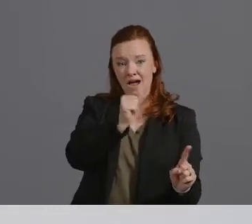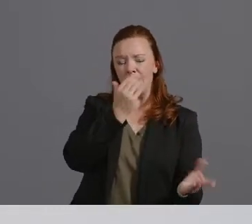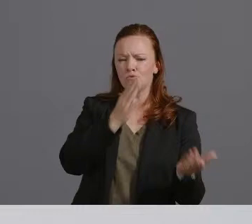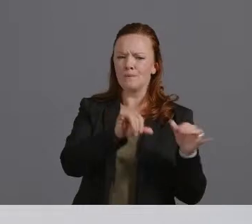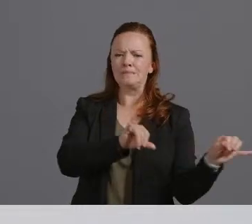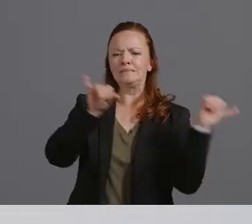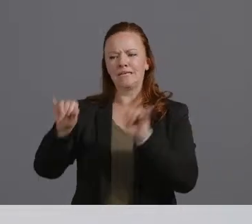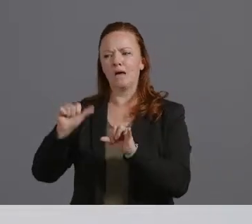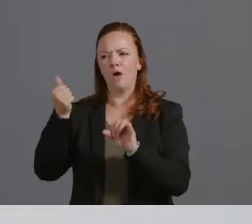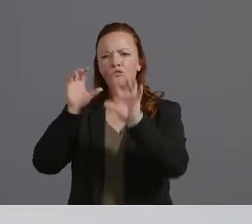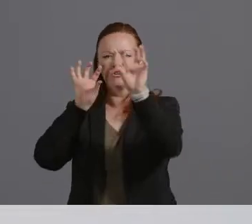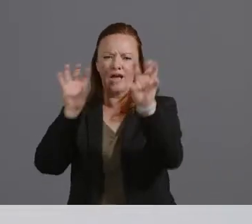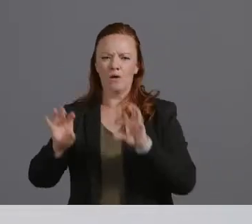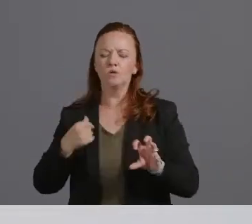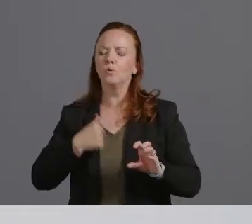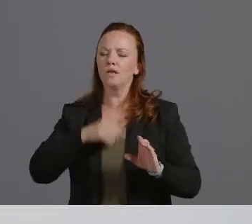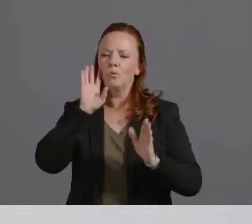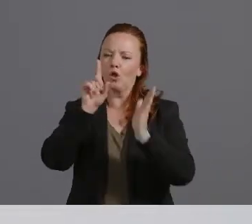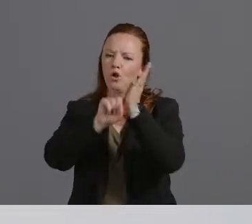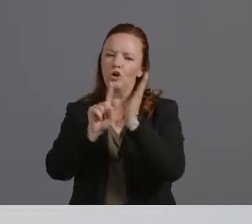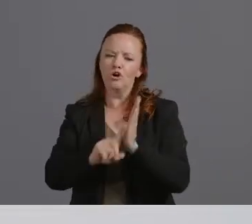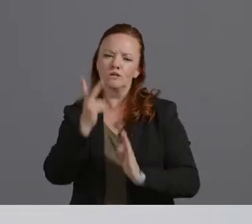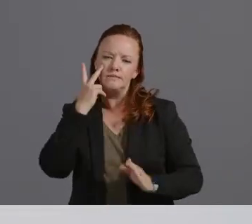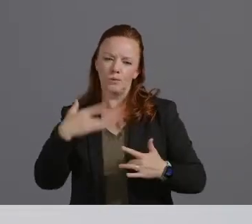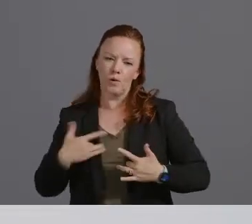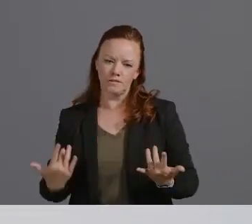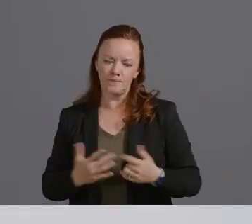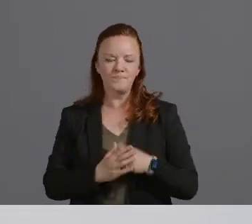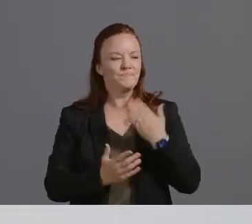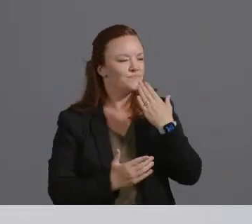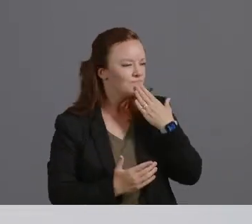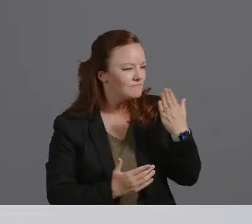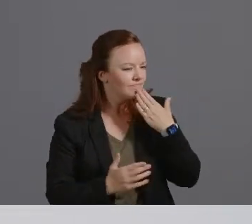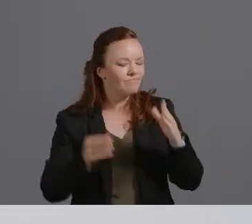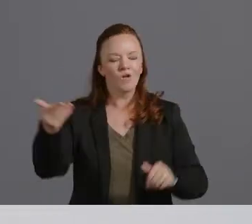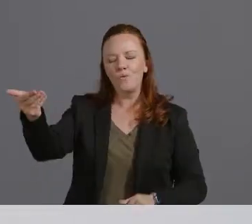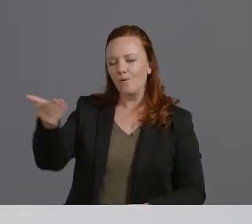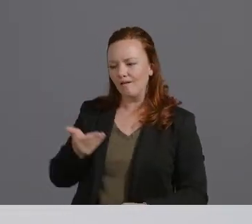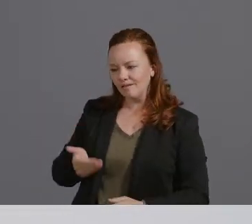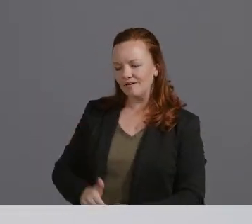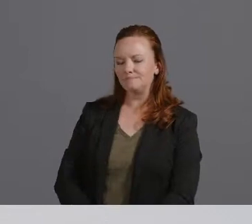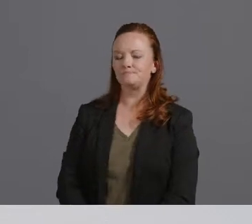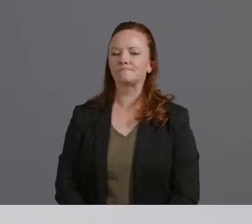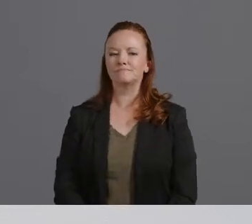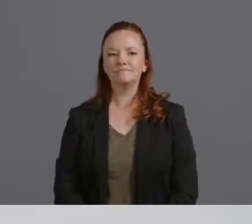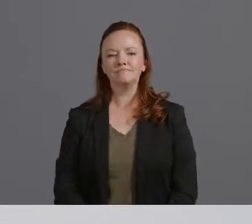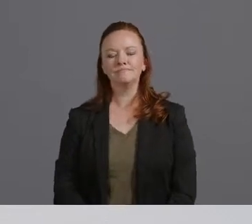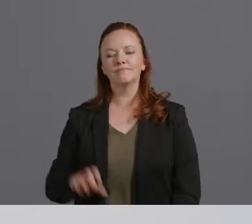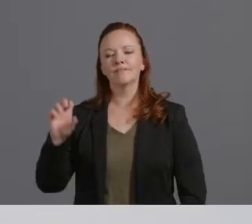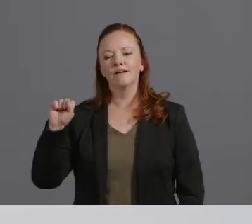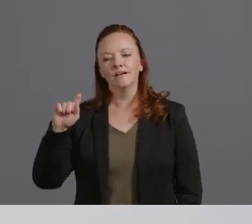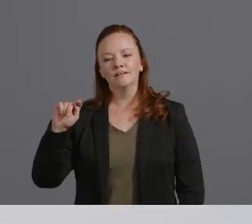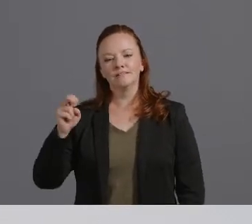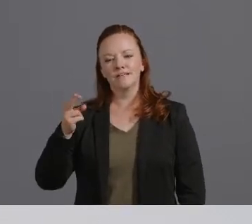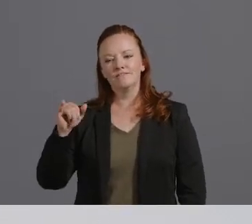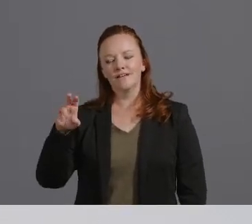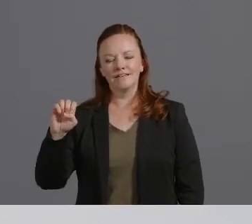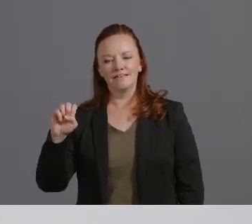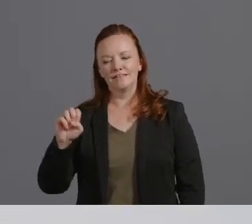and see where it is. All right, thank you very much. You're welcome. Stephanie Innes. Hi,